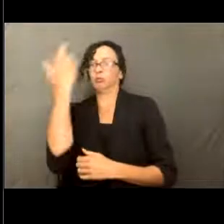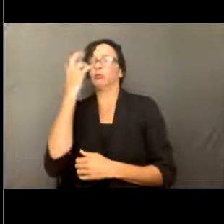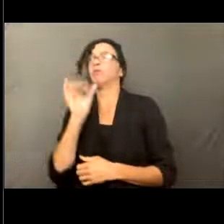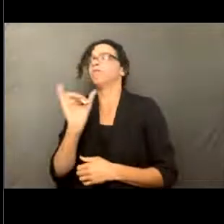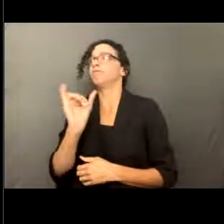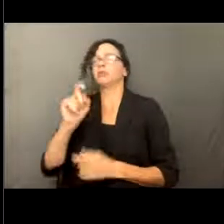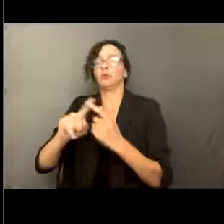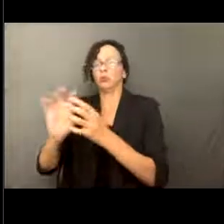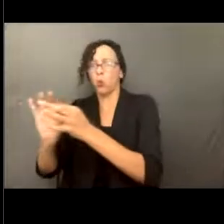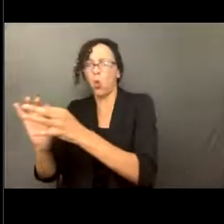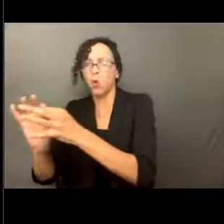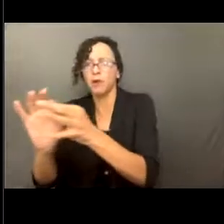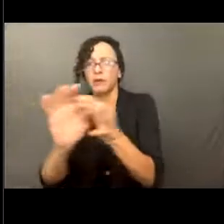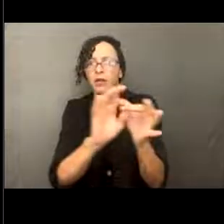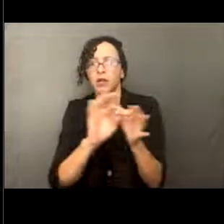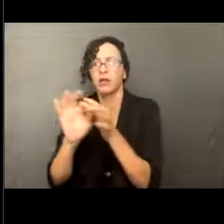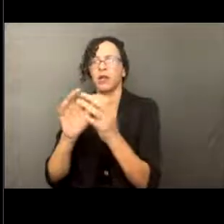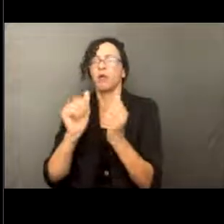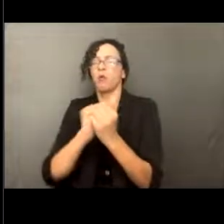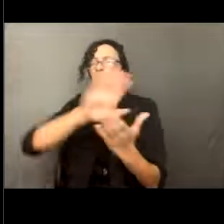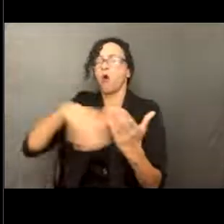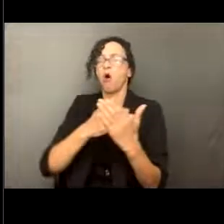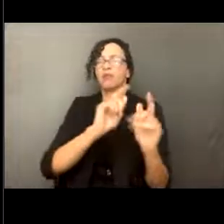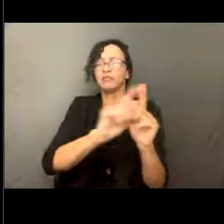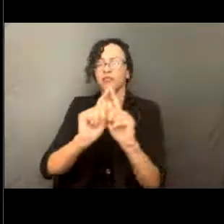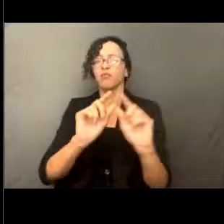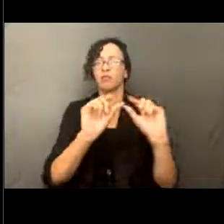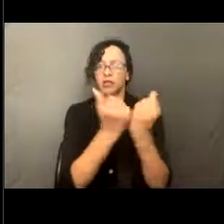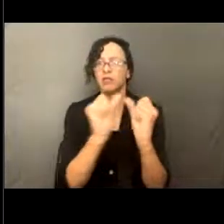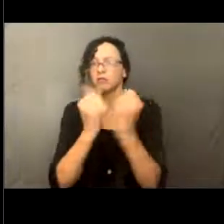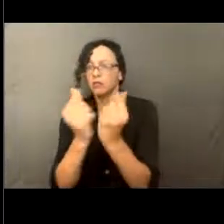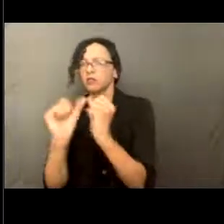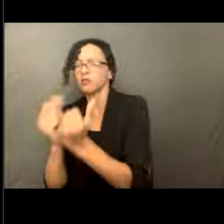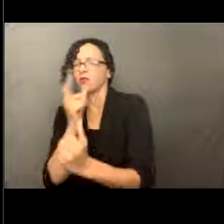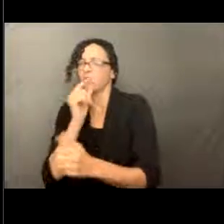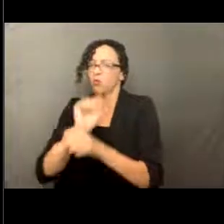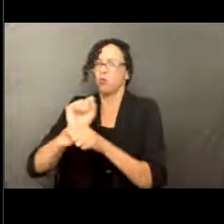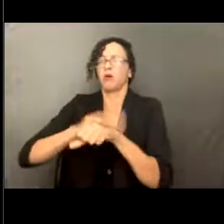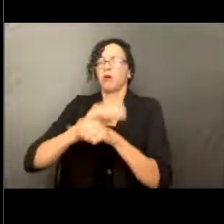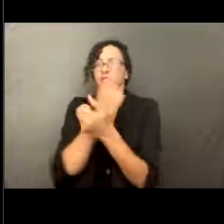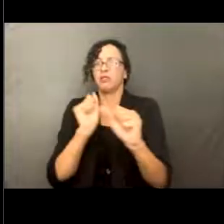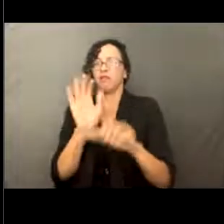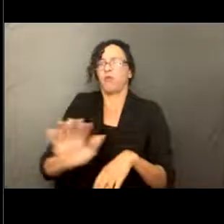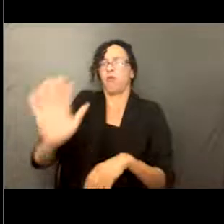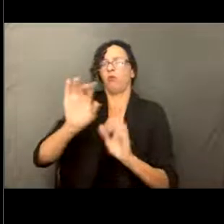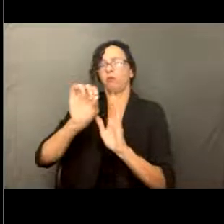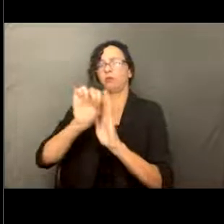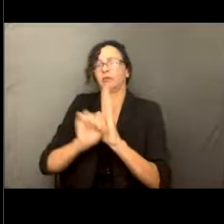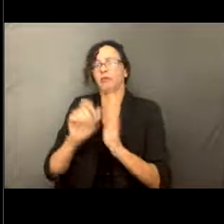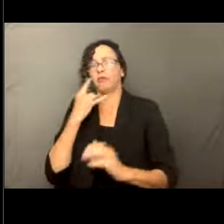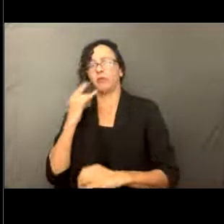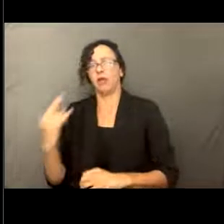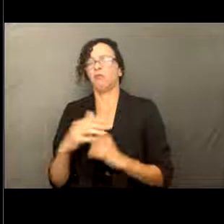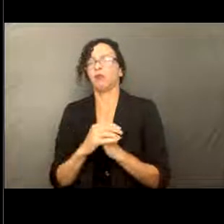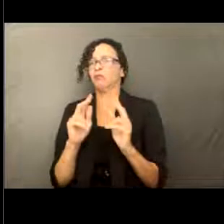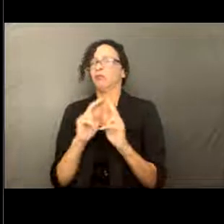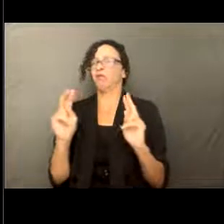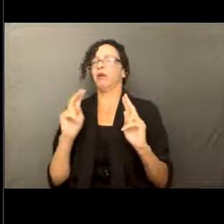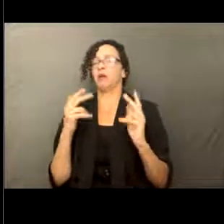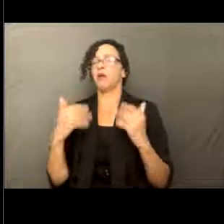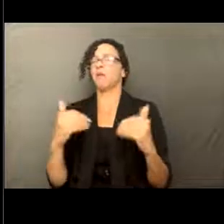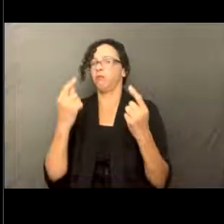that are working on safety in California. So it was a very productive meeting. And as Director Weiss mentioned, I